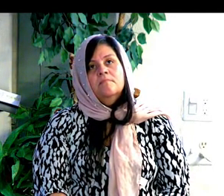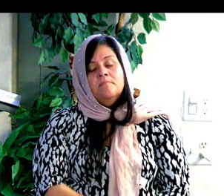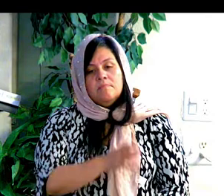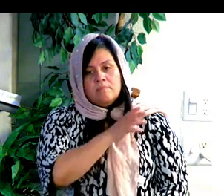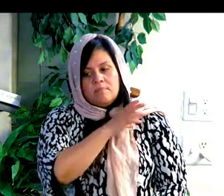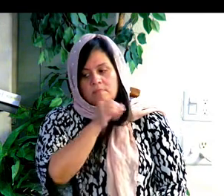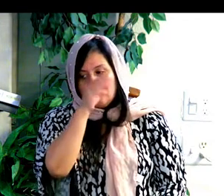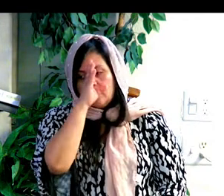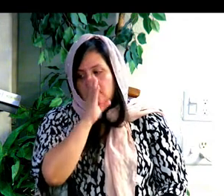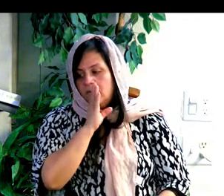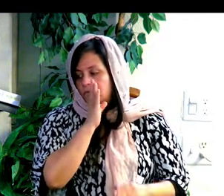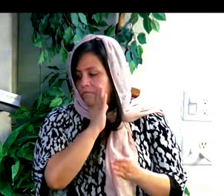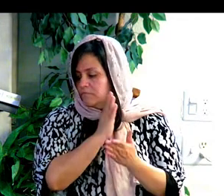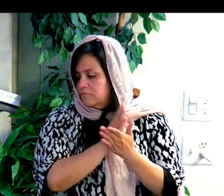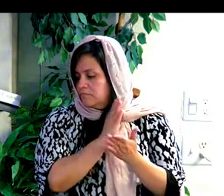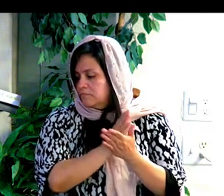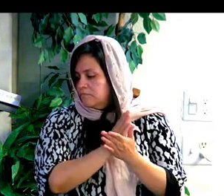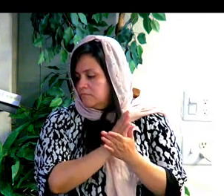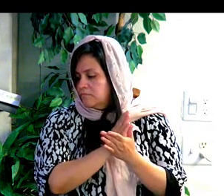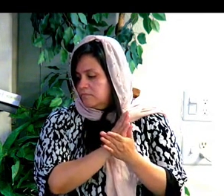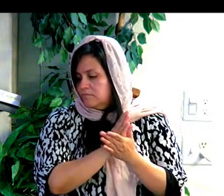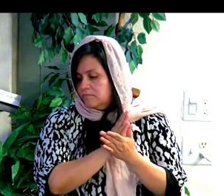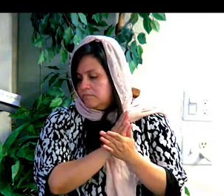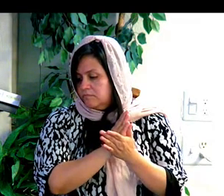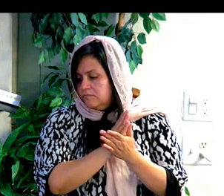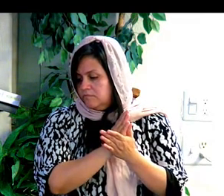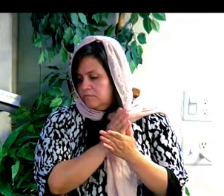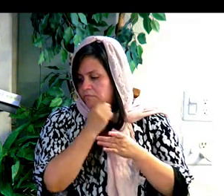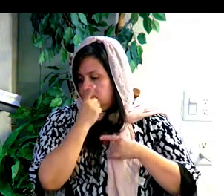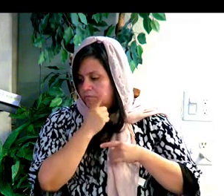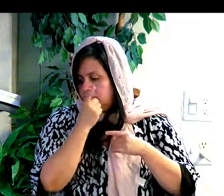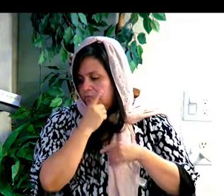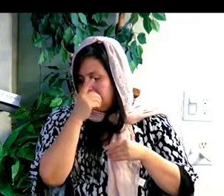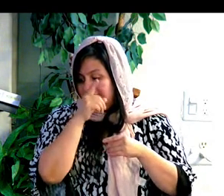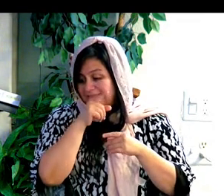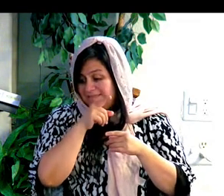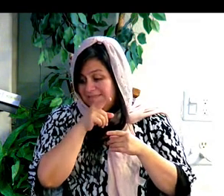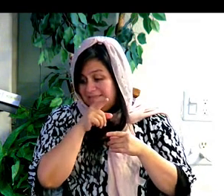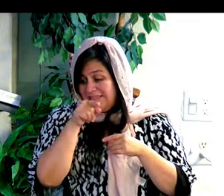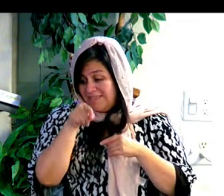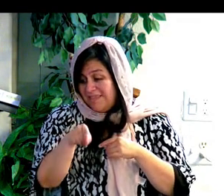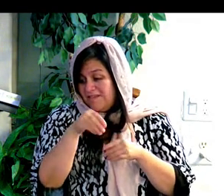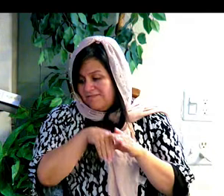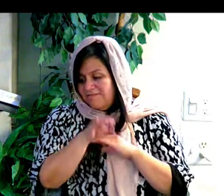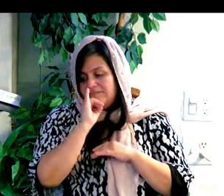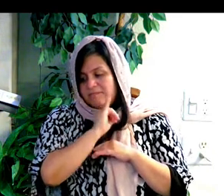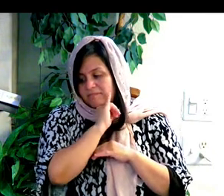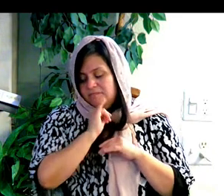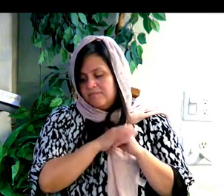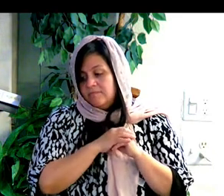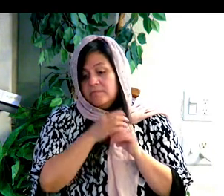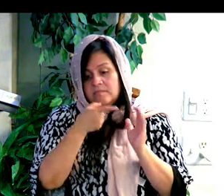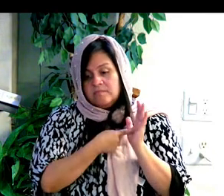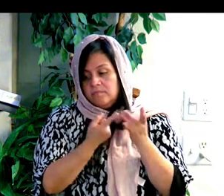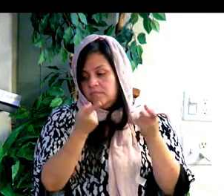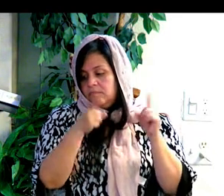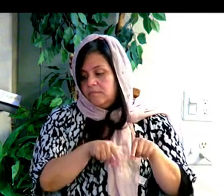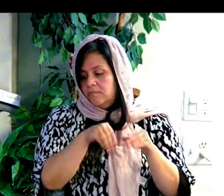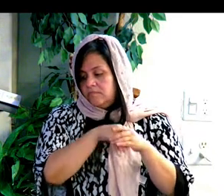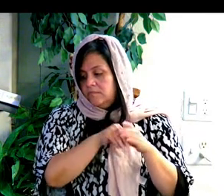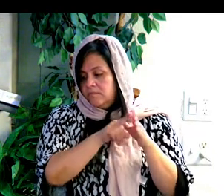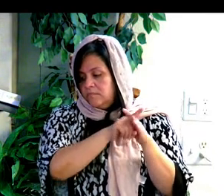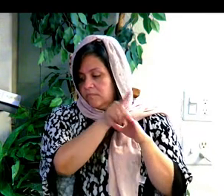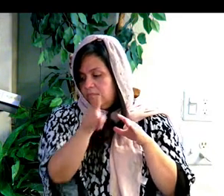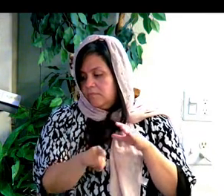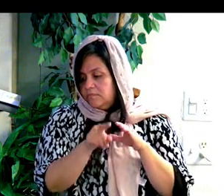en Israel. And they said this is about the betrothal because if you look at, remember this was happened in Exodus chapter 19. Ellos dicen que eso se